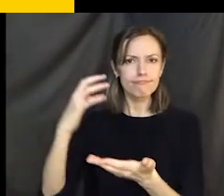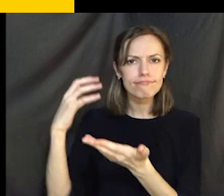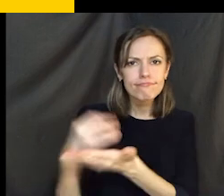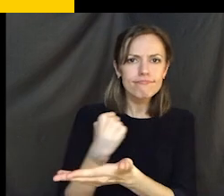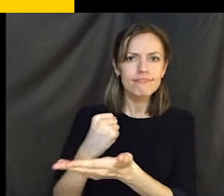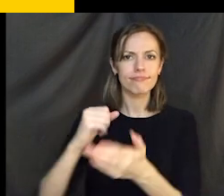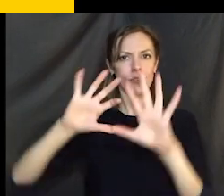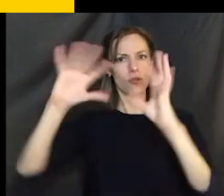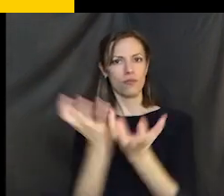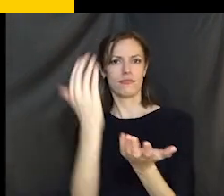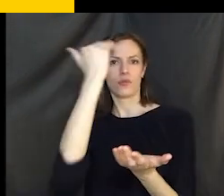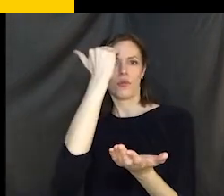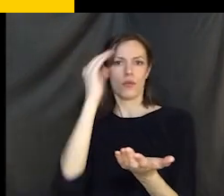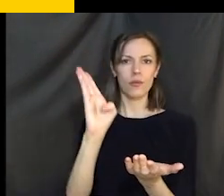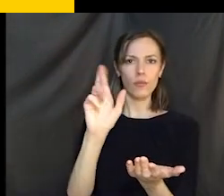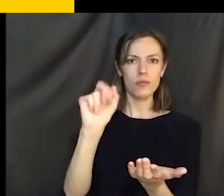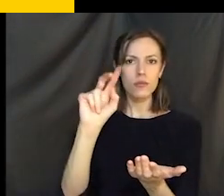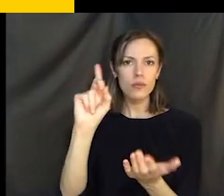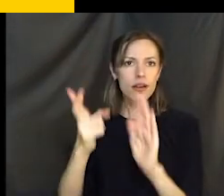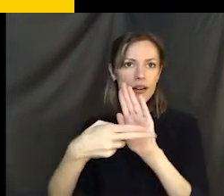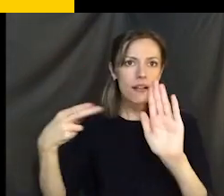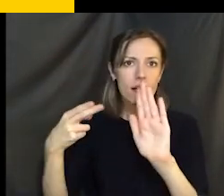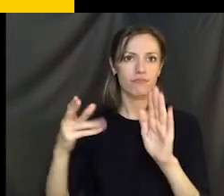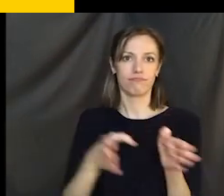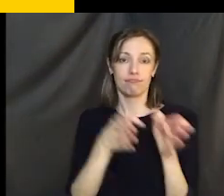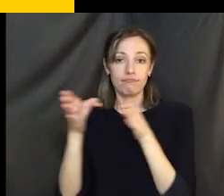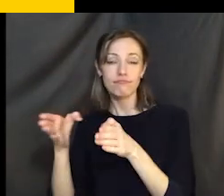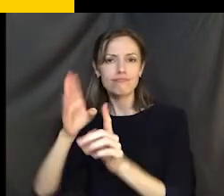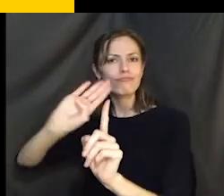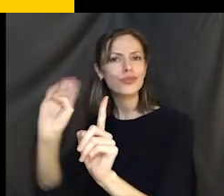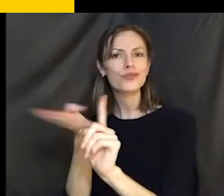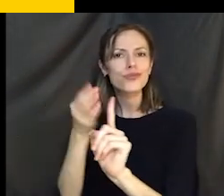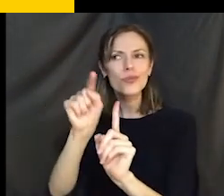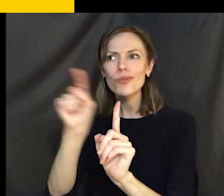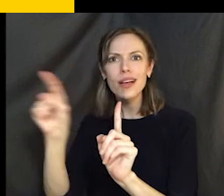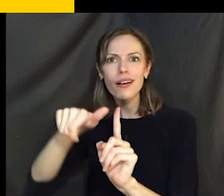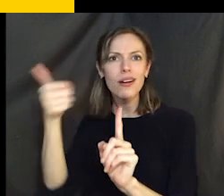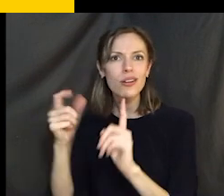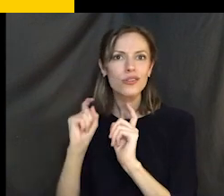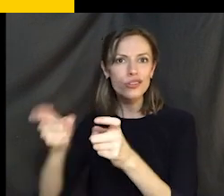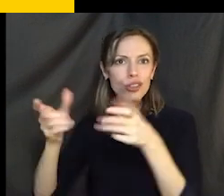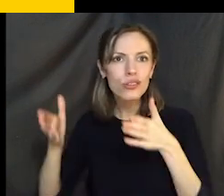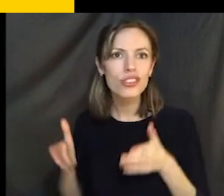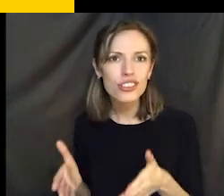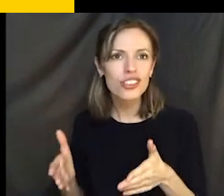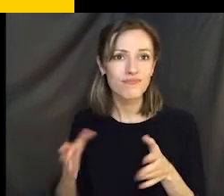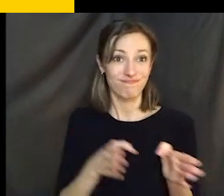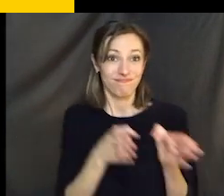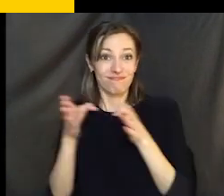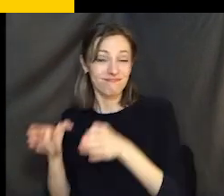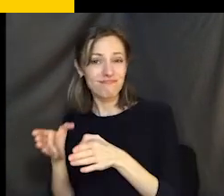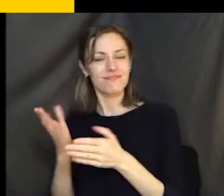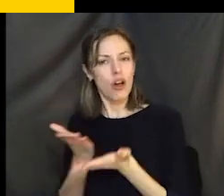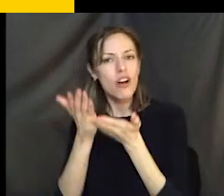our evidence and expertise. Fourth, there is urgency in the moment. And importantly, fifth, there's no one